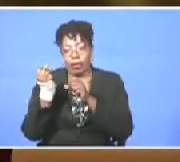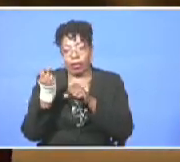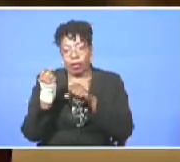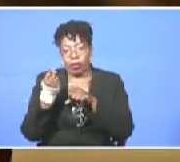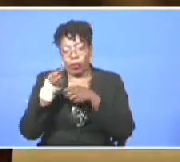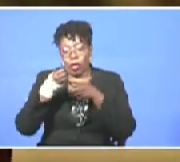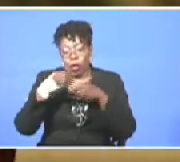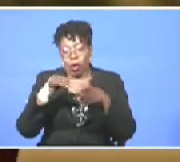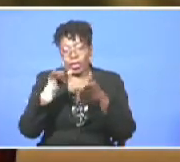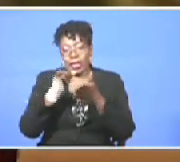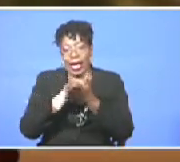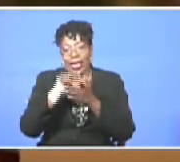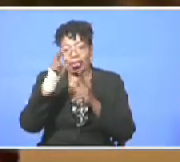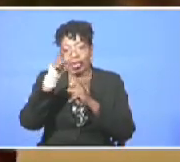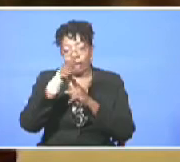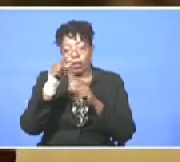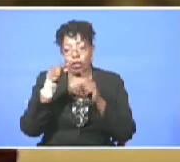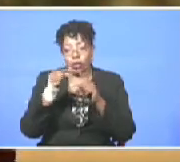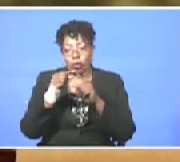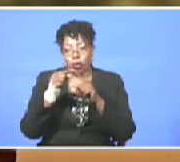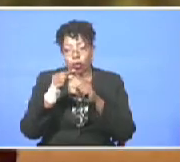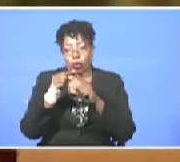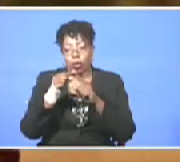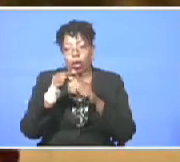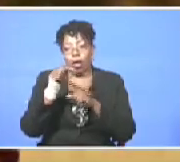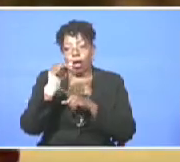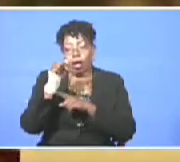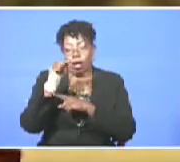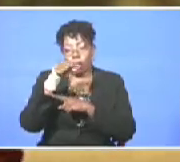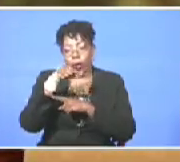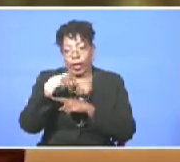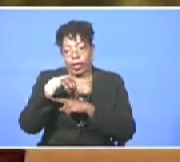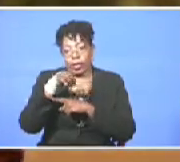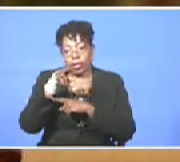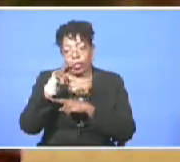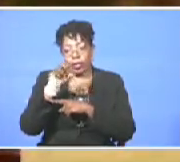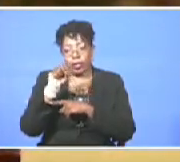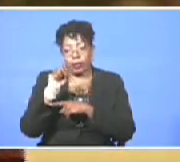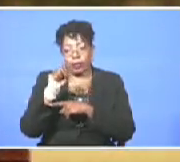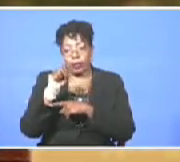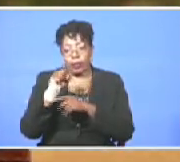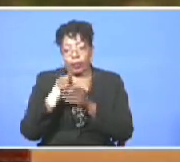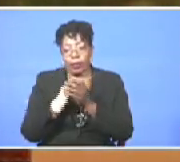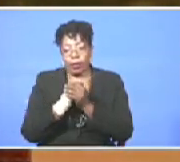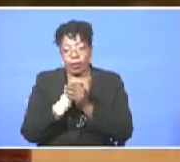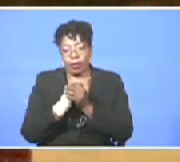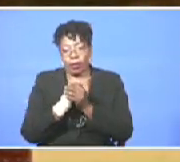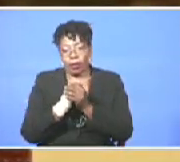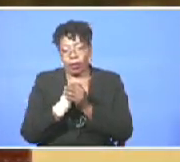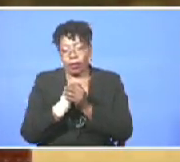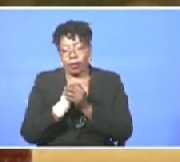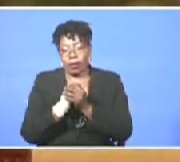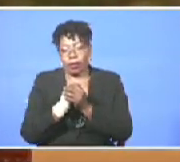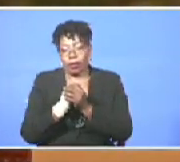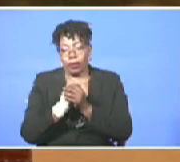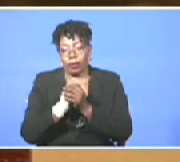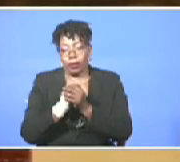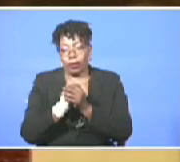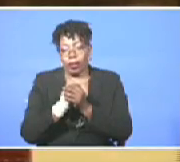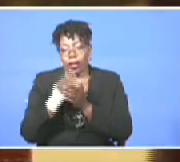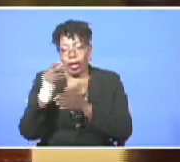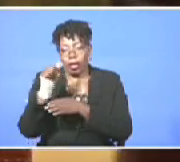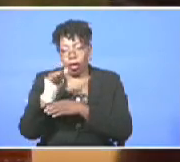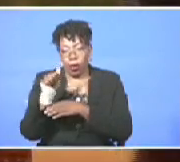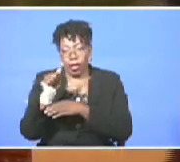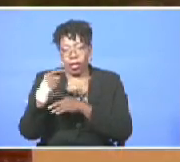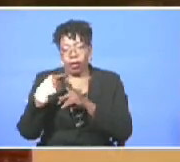Aquinas. Now, at that time, Herman was the pitcher, I was the catcher, utility player. And Aquinas,